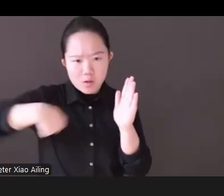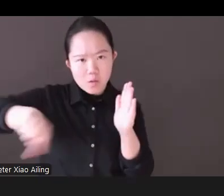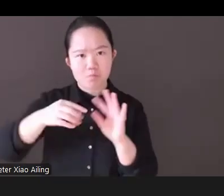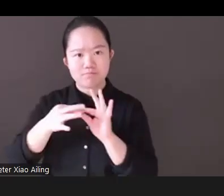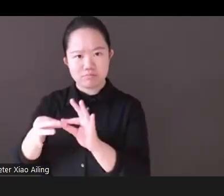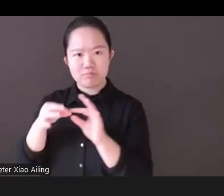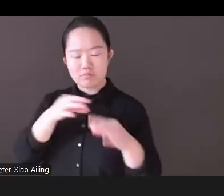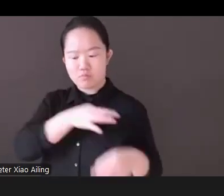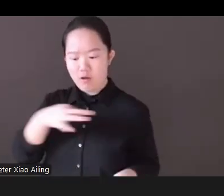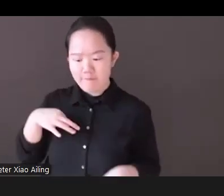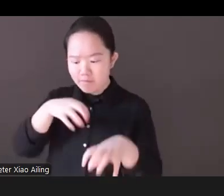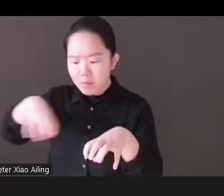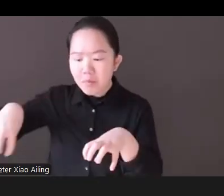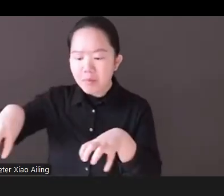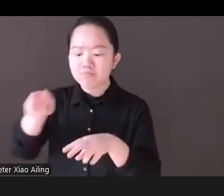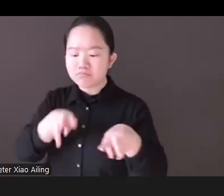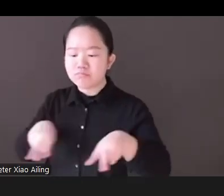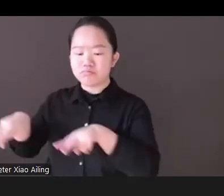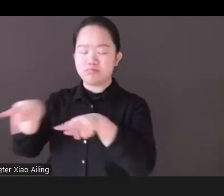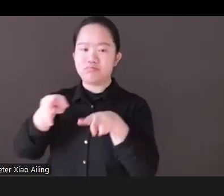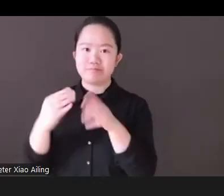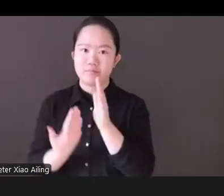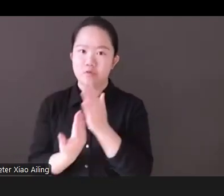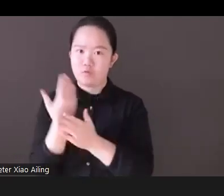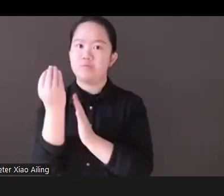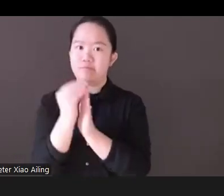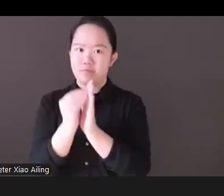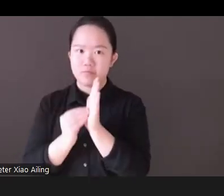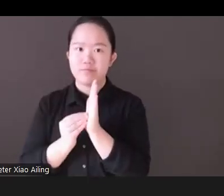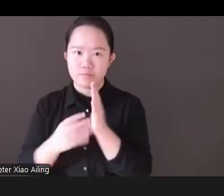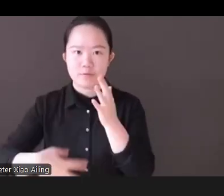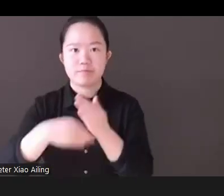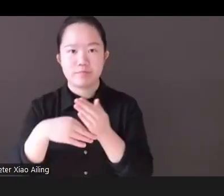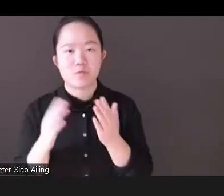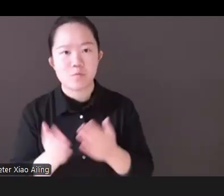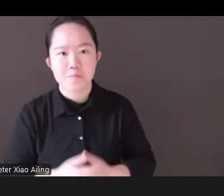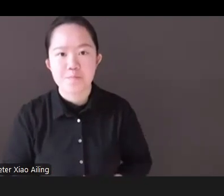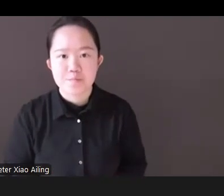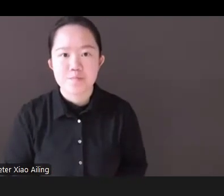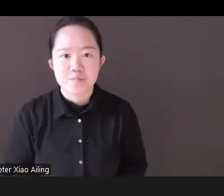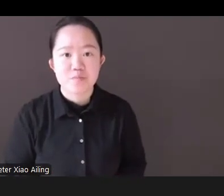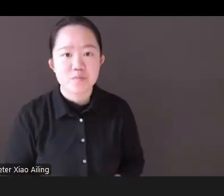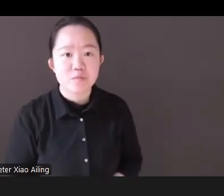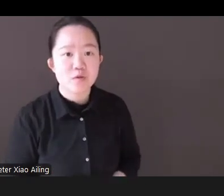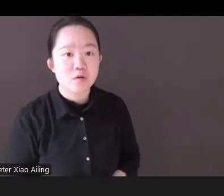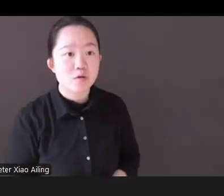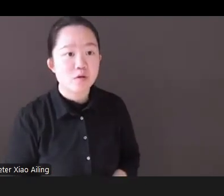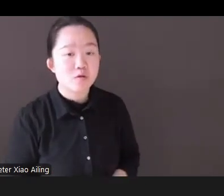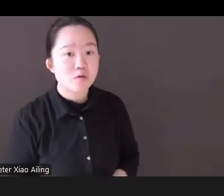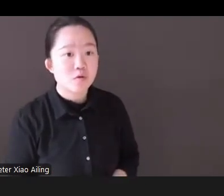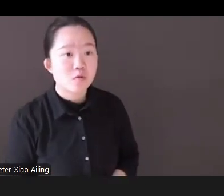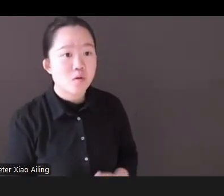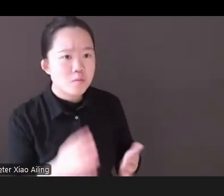everything. So how do you plan to enforce the EAA doing everything? It's quite ambitious. Yeah.